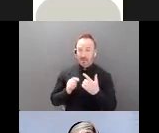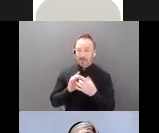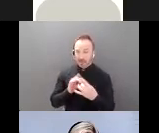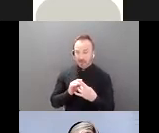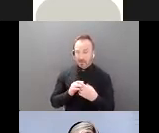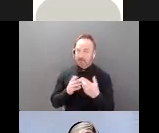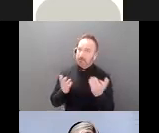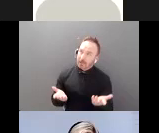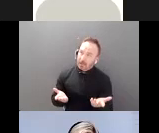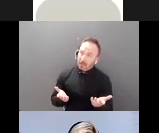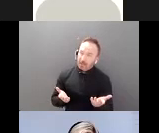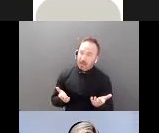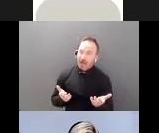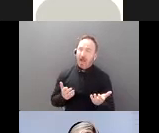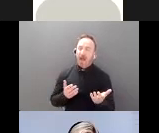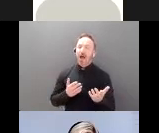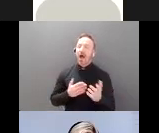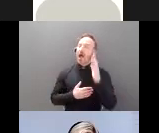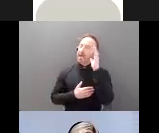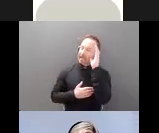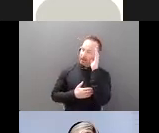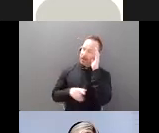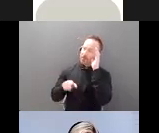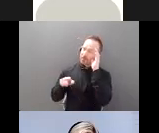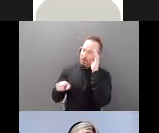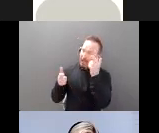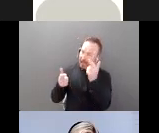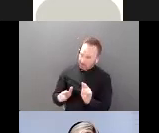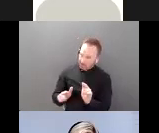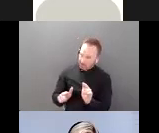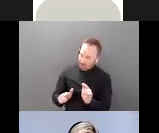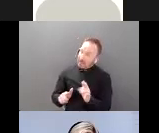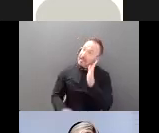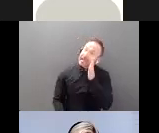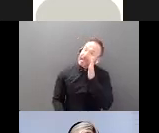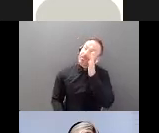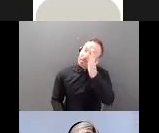I hear you that this happened. What do you hope will happen in the future?